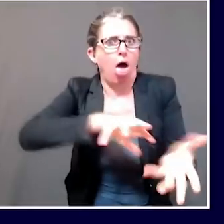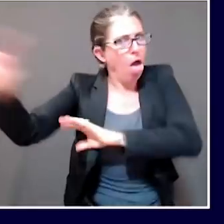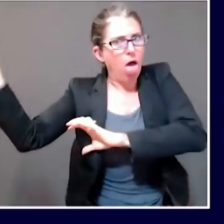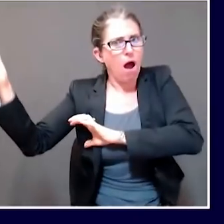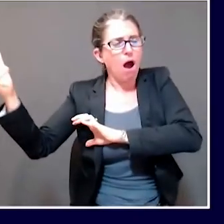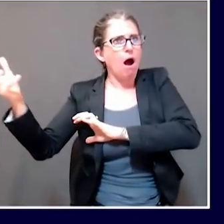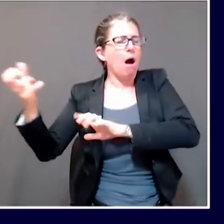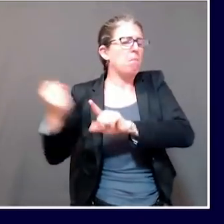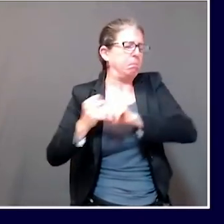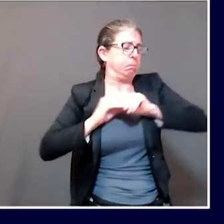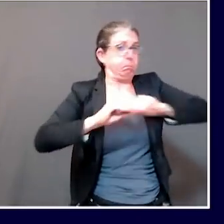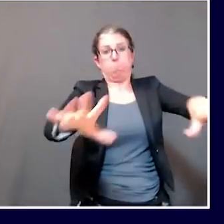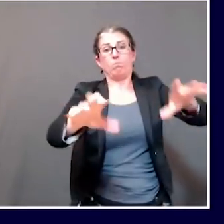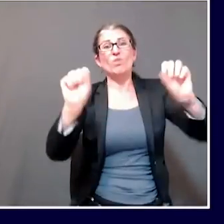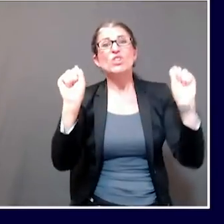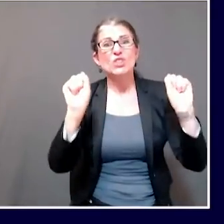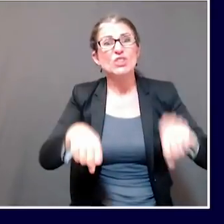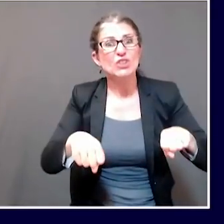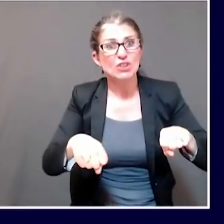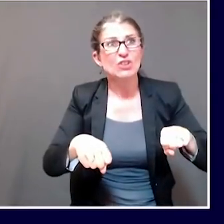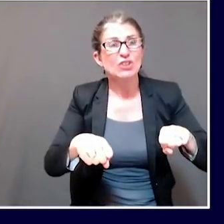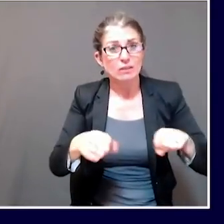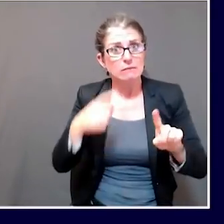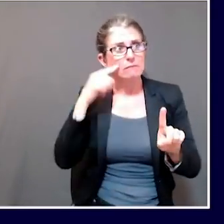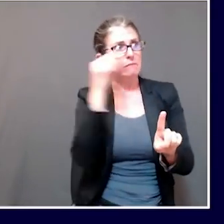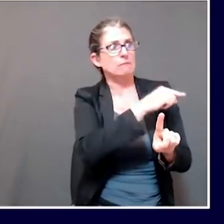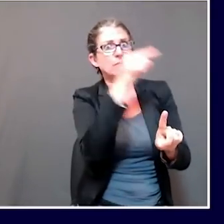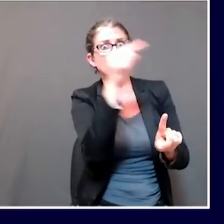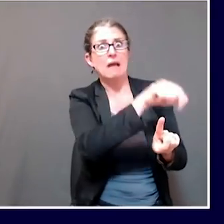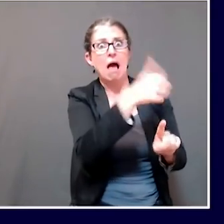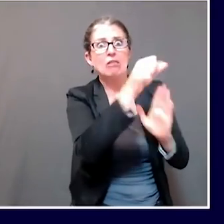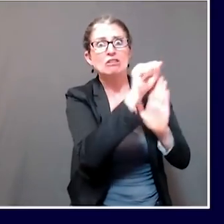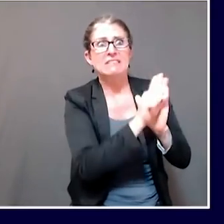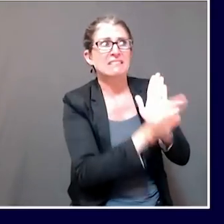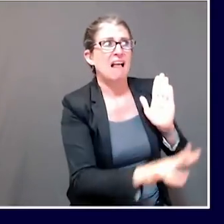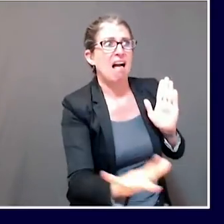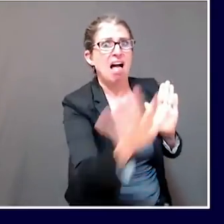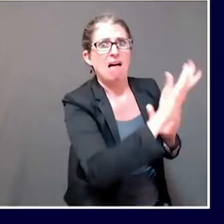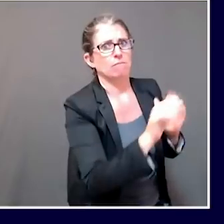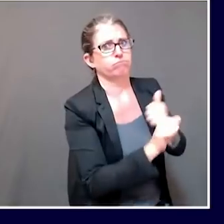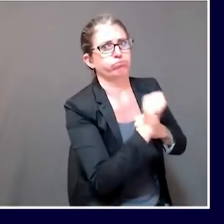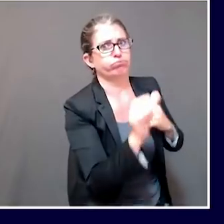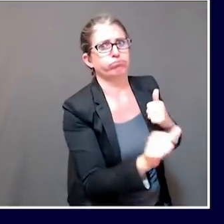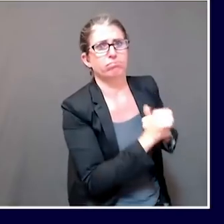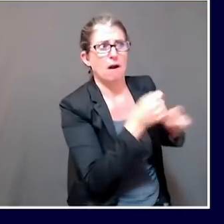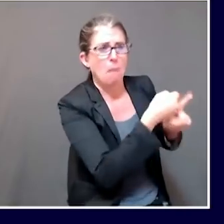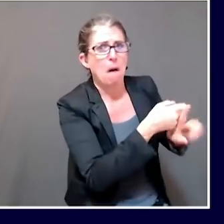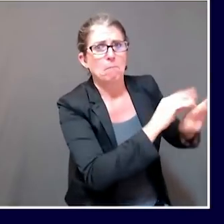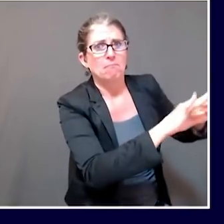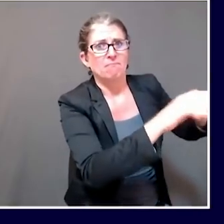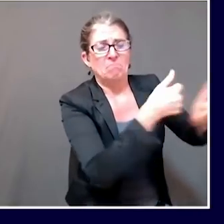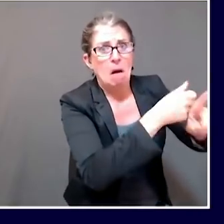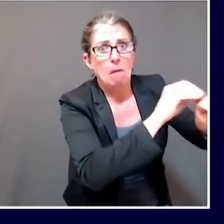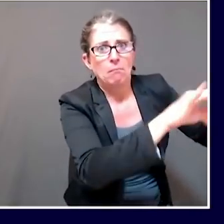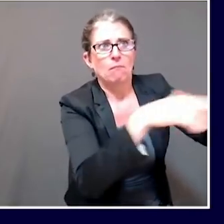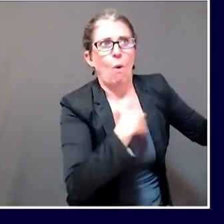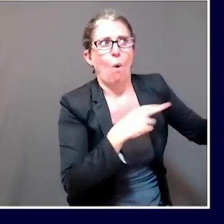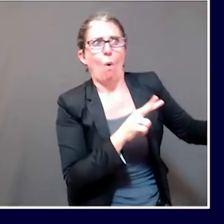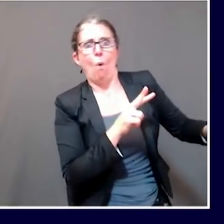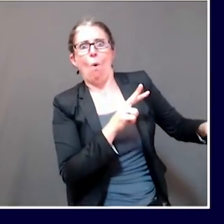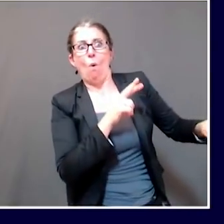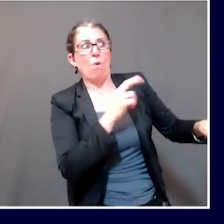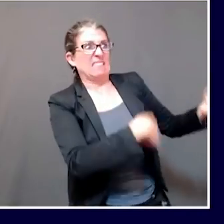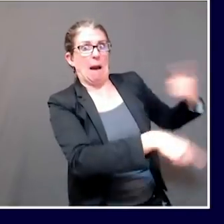progress. My request for everyone today is to keep it up. In fact, we have to double down on